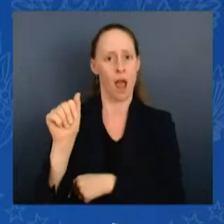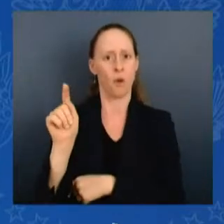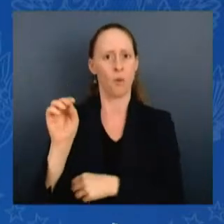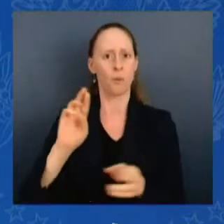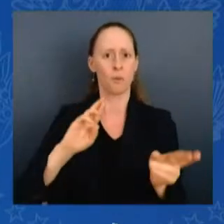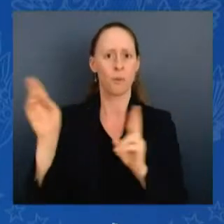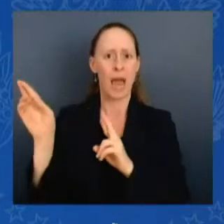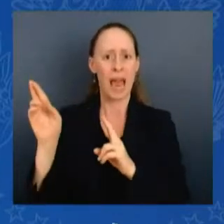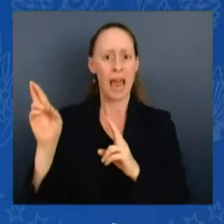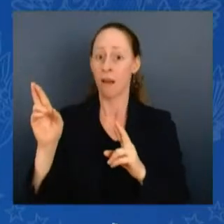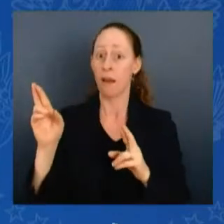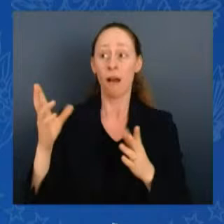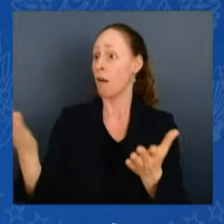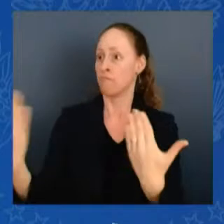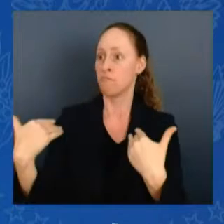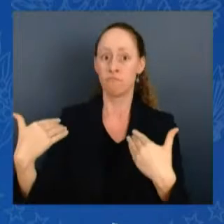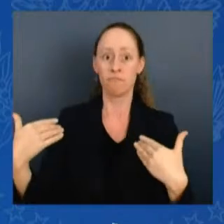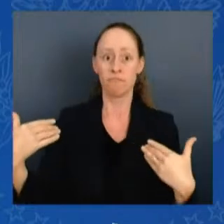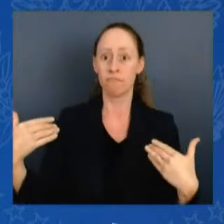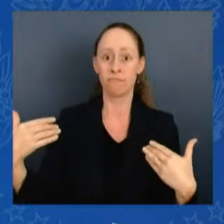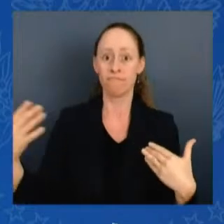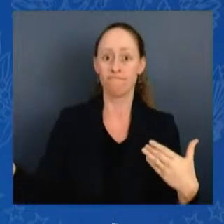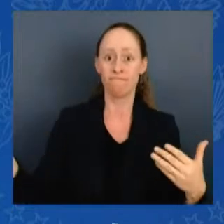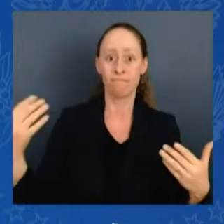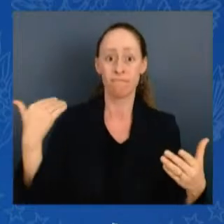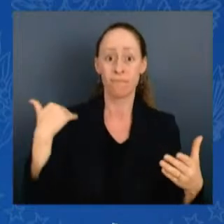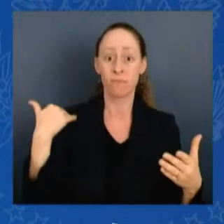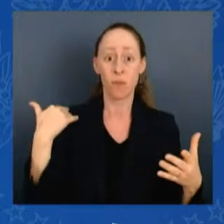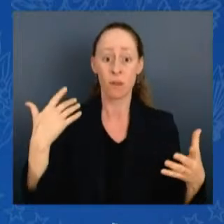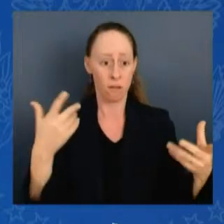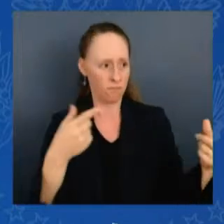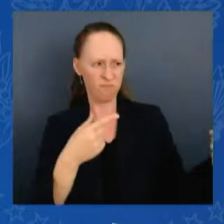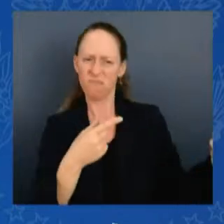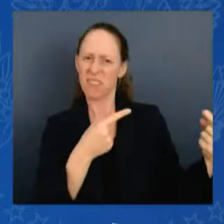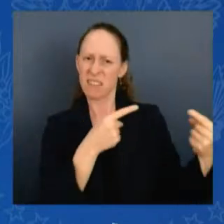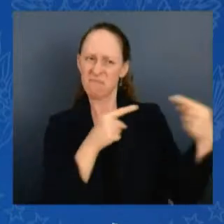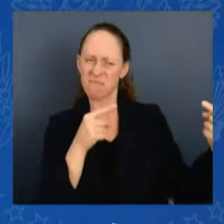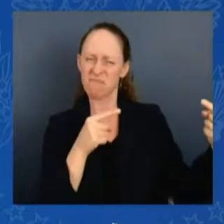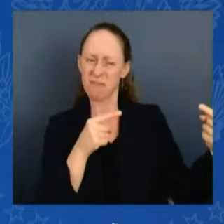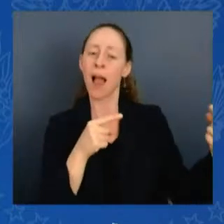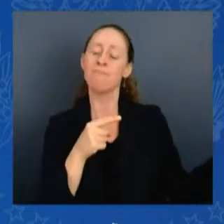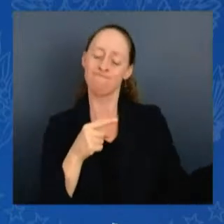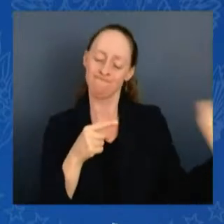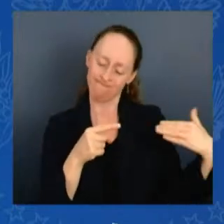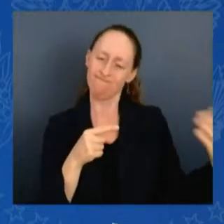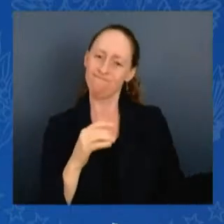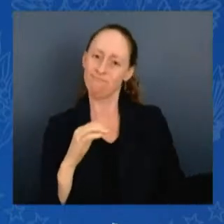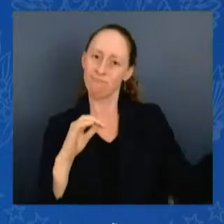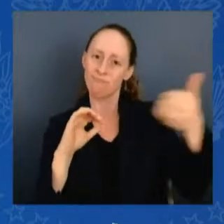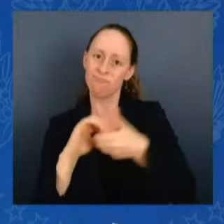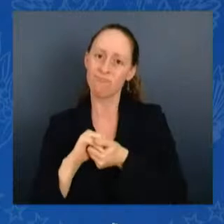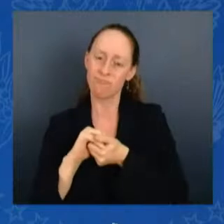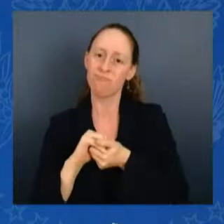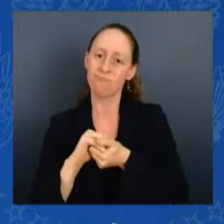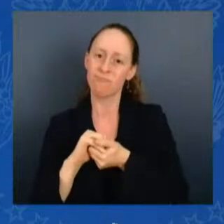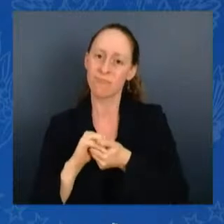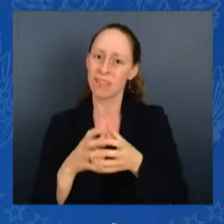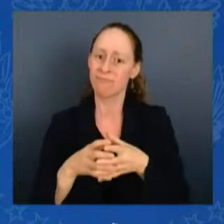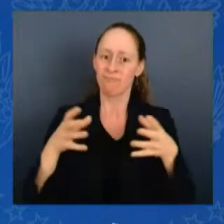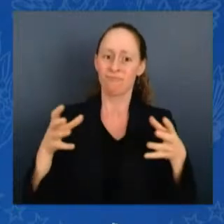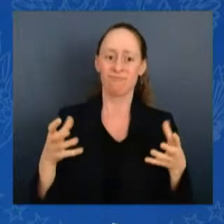new allies. The countries of the former Warsaw Pact had already made